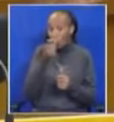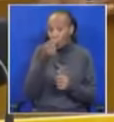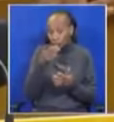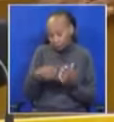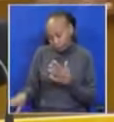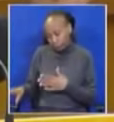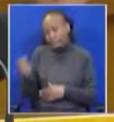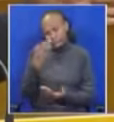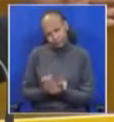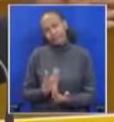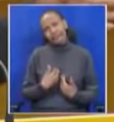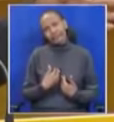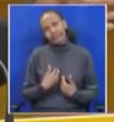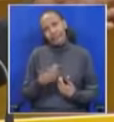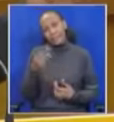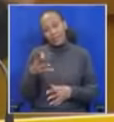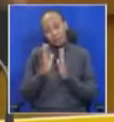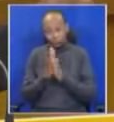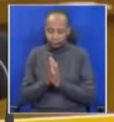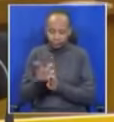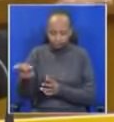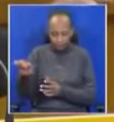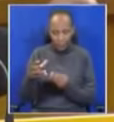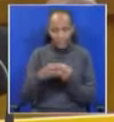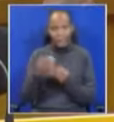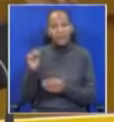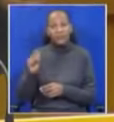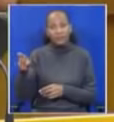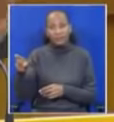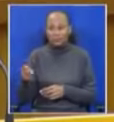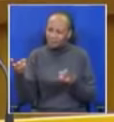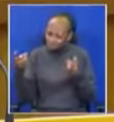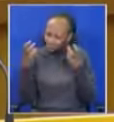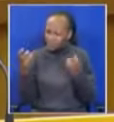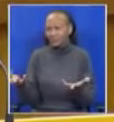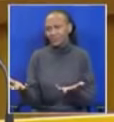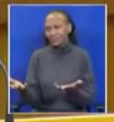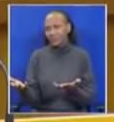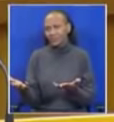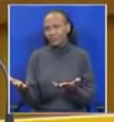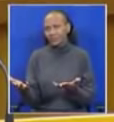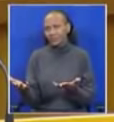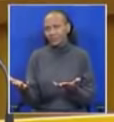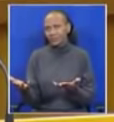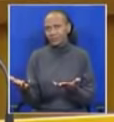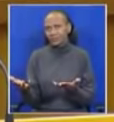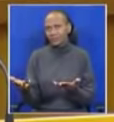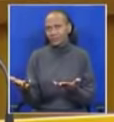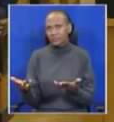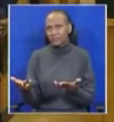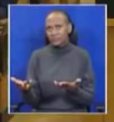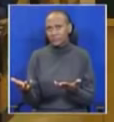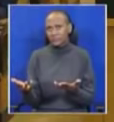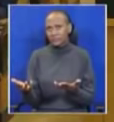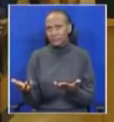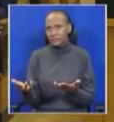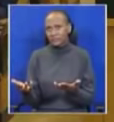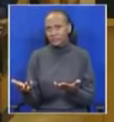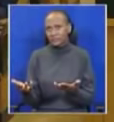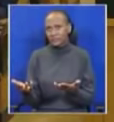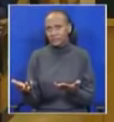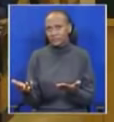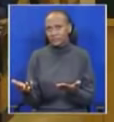I'd like Honorable Steenhuisen to listen. Because we are order, really, honourable members, order. You know, you